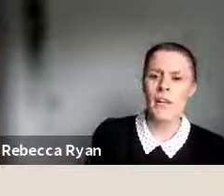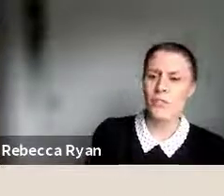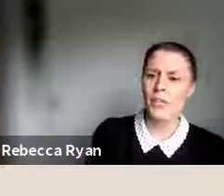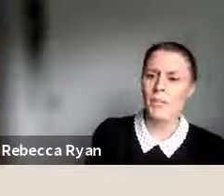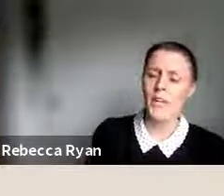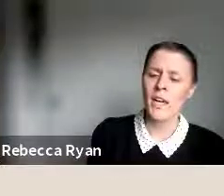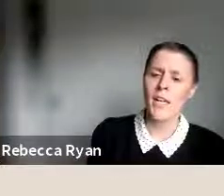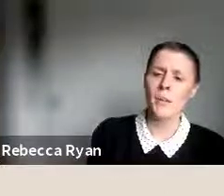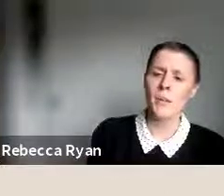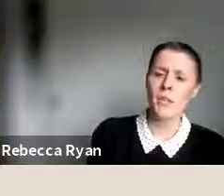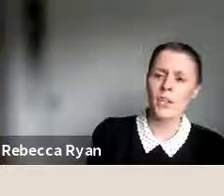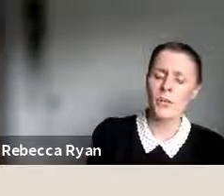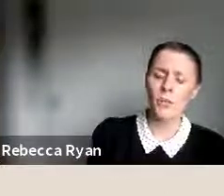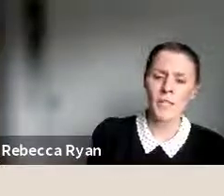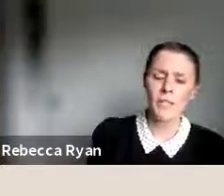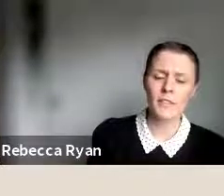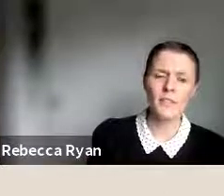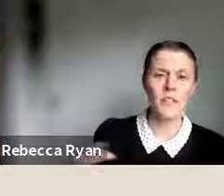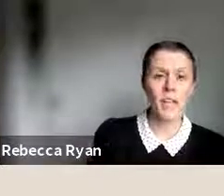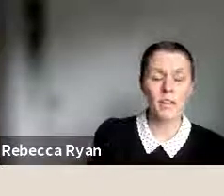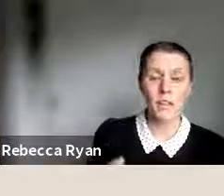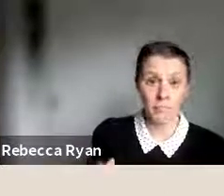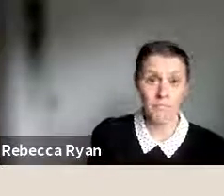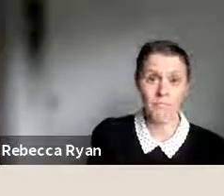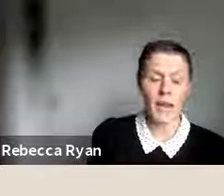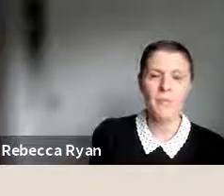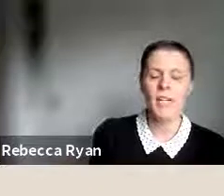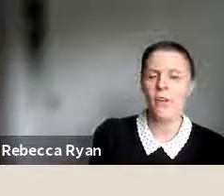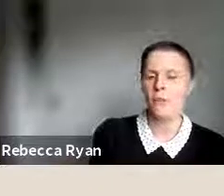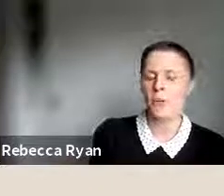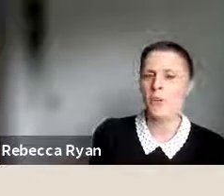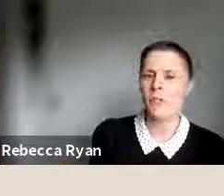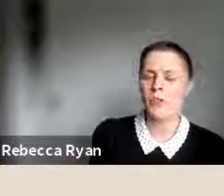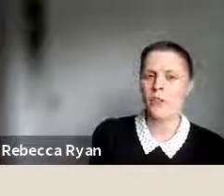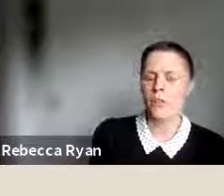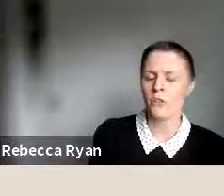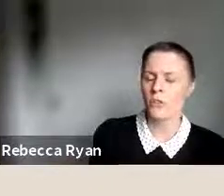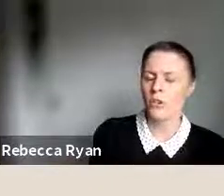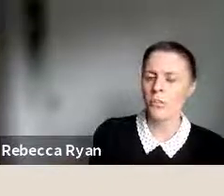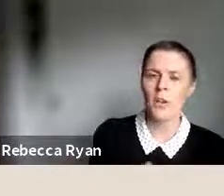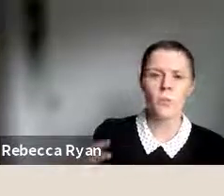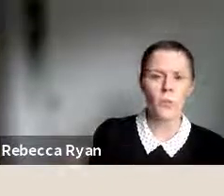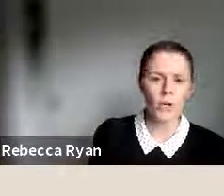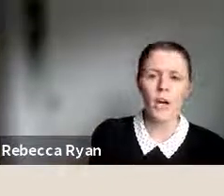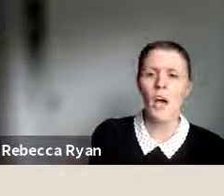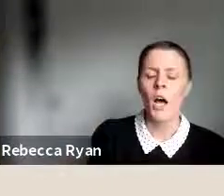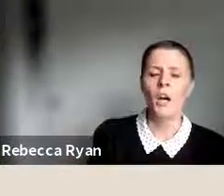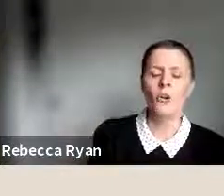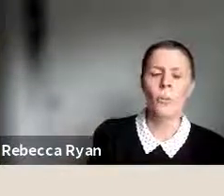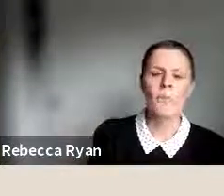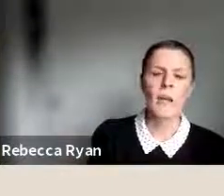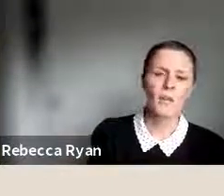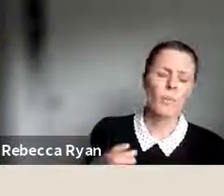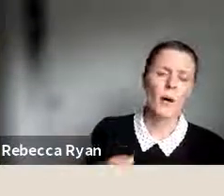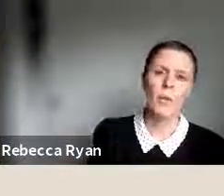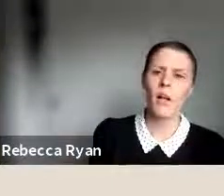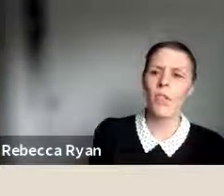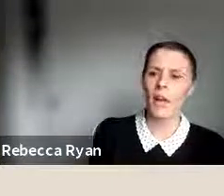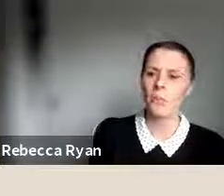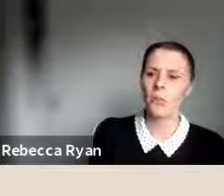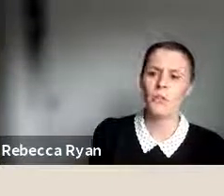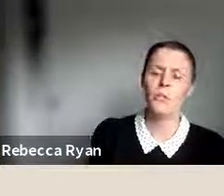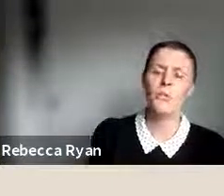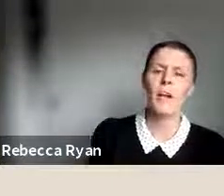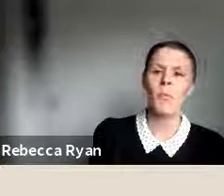The Advisory Committee on Immunization Practices, they came together, especially after the Johnson & Johnson pause, but they're a group of medical and public